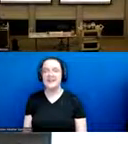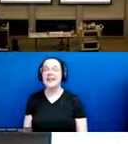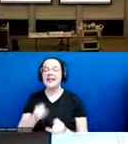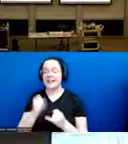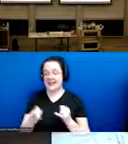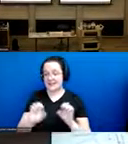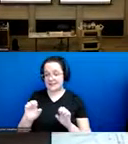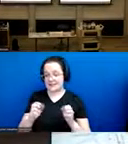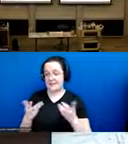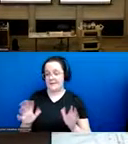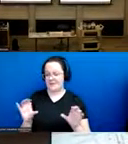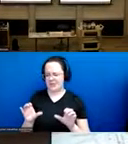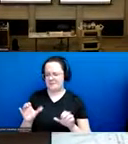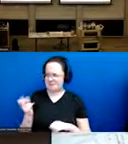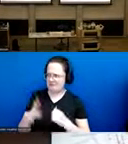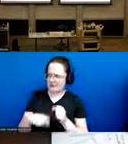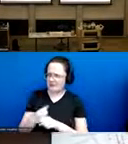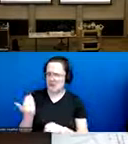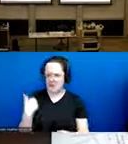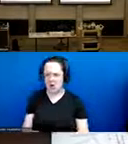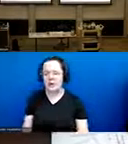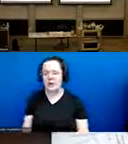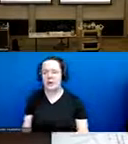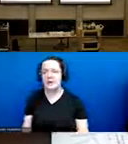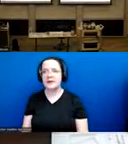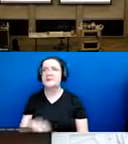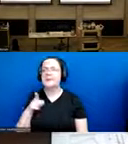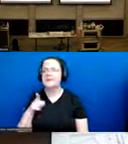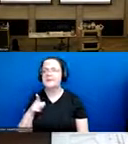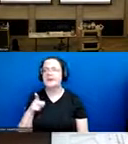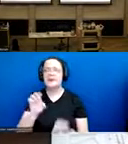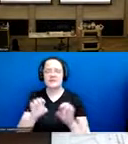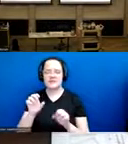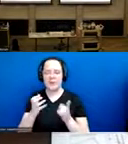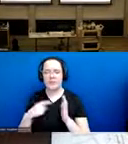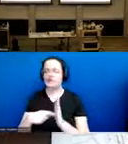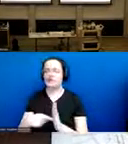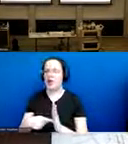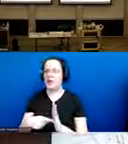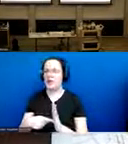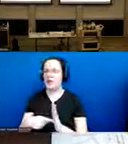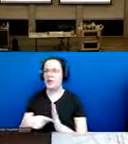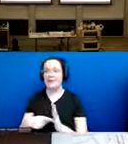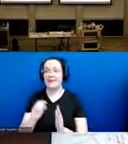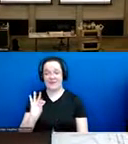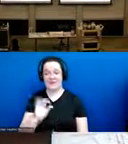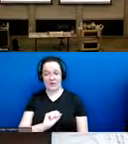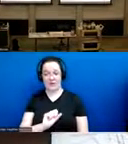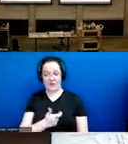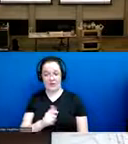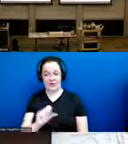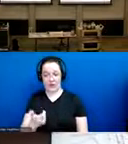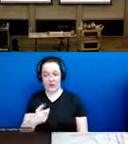already almost like a couple of years ago is this experiment where we want to demonstrate that if you grab these qubits in two